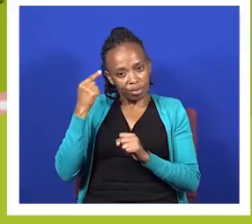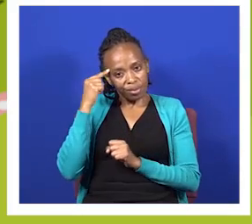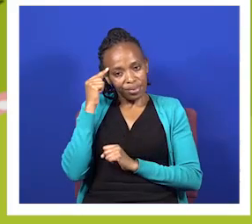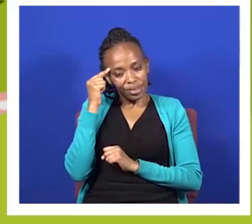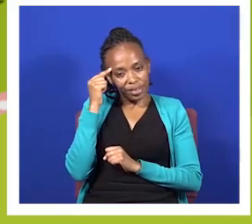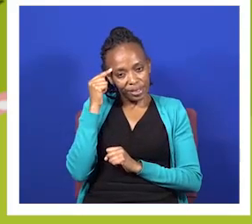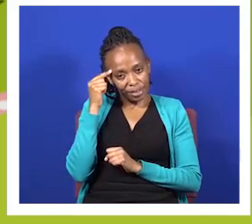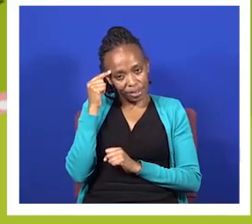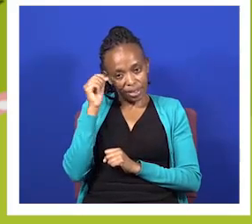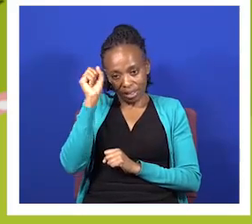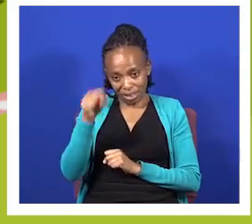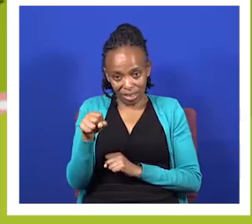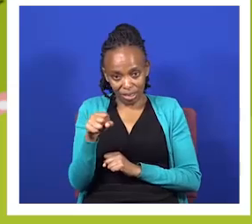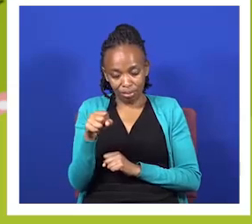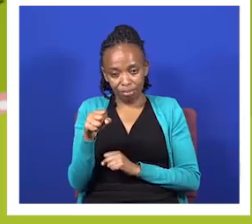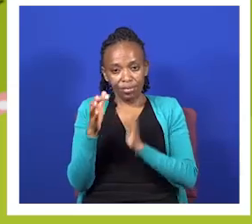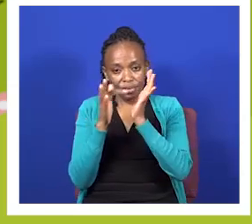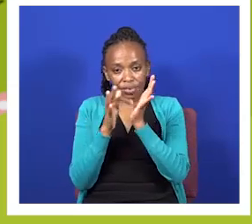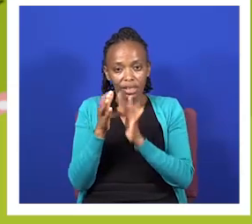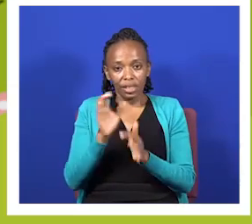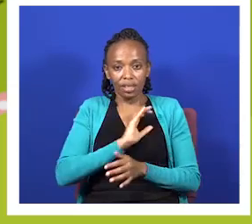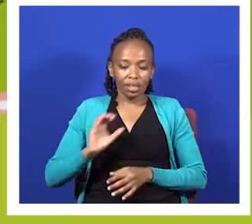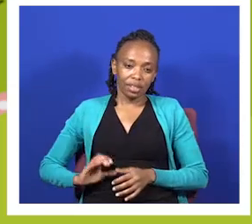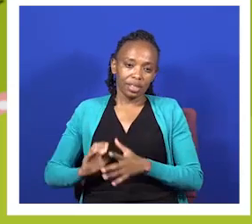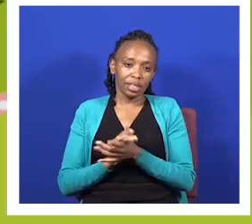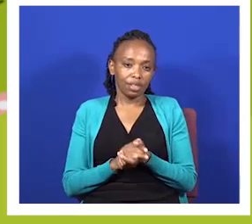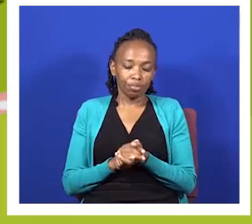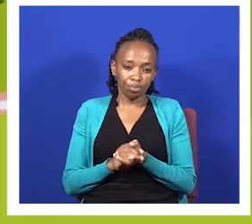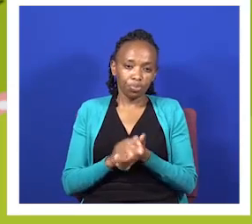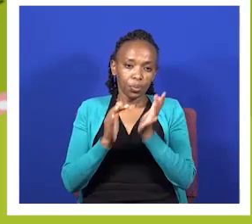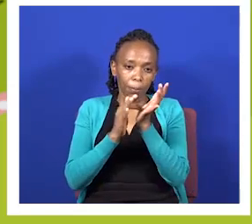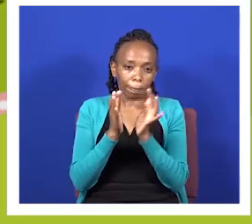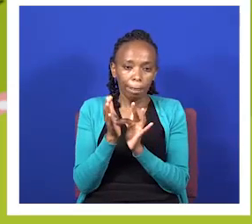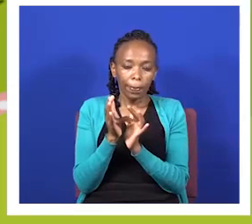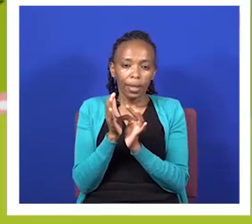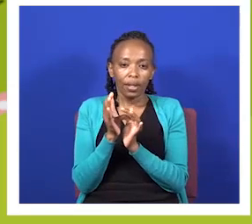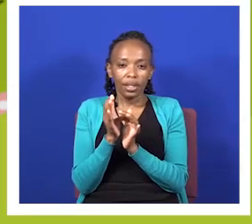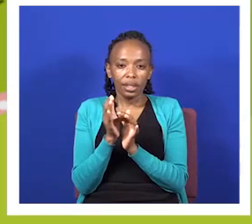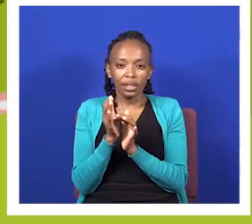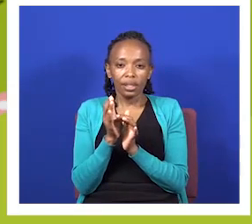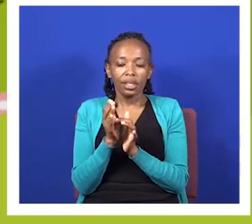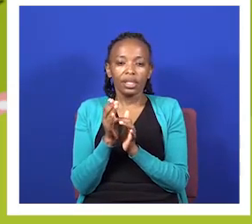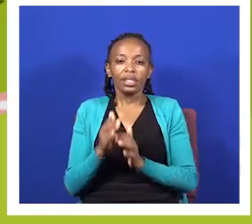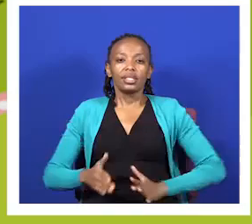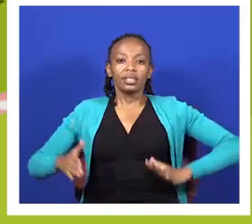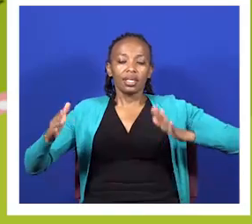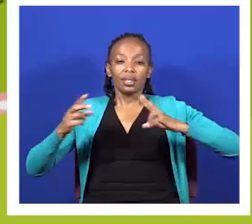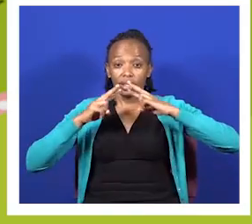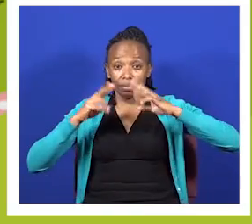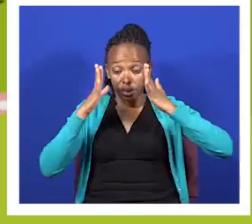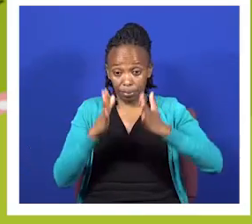guess? Yes. Jesus Christ. Jesus is the